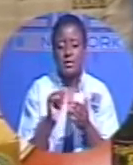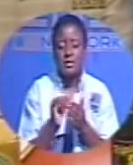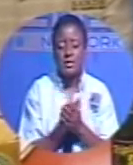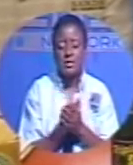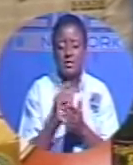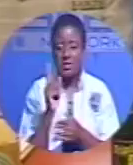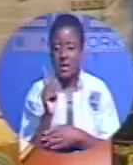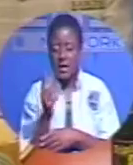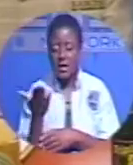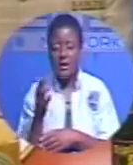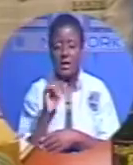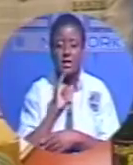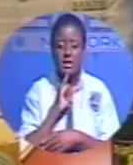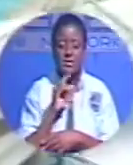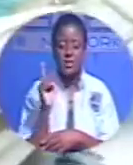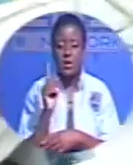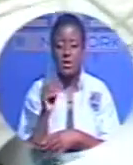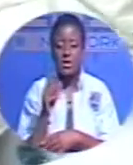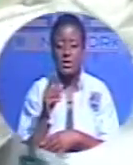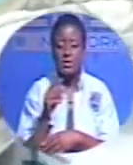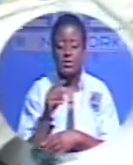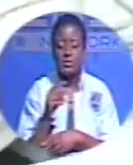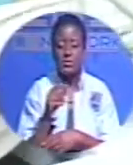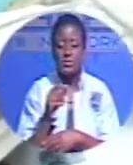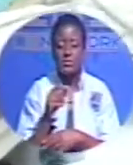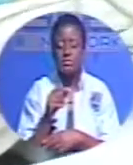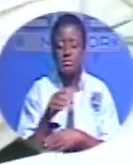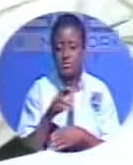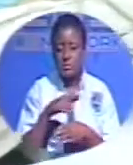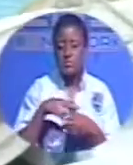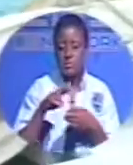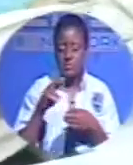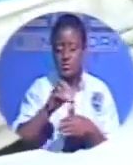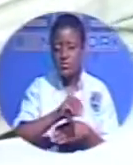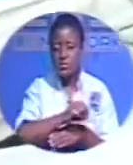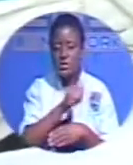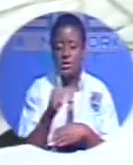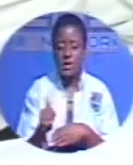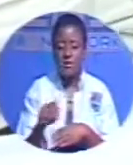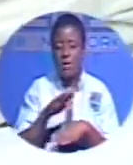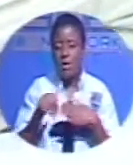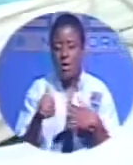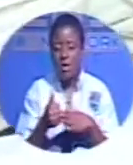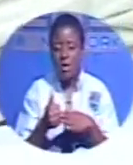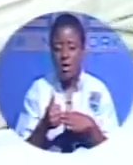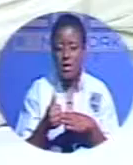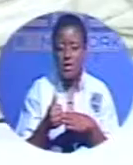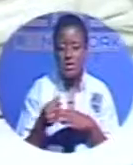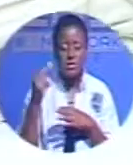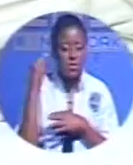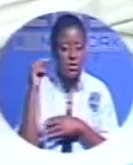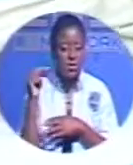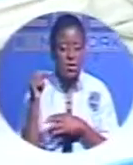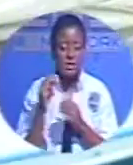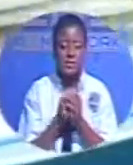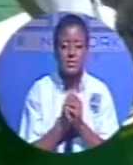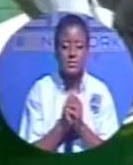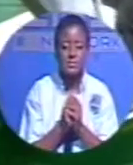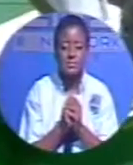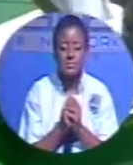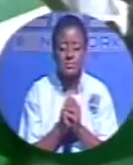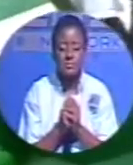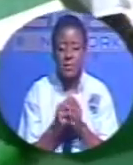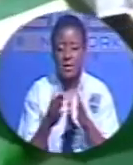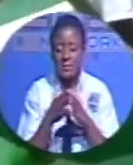is where you settle all of the scores with the people who making noise about sculling. Cash prizes and trophies for the winners, and even a